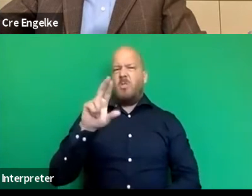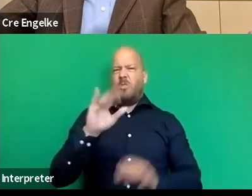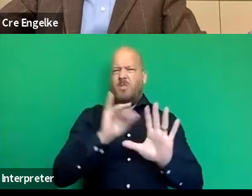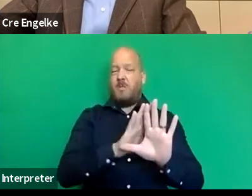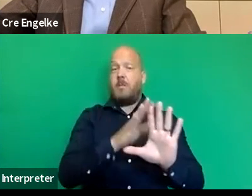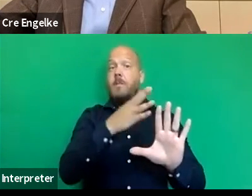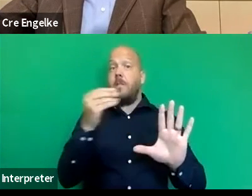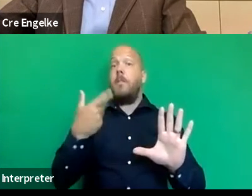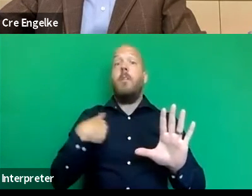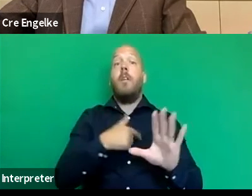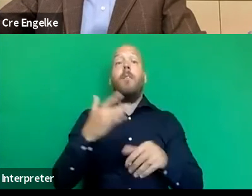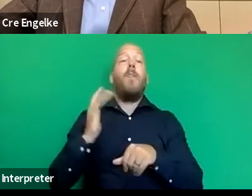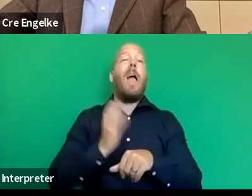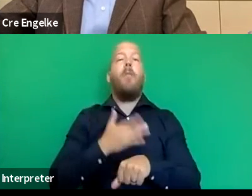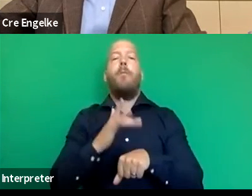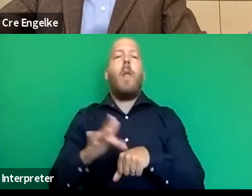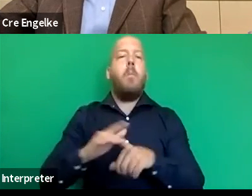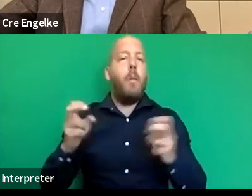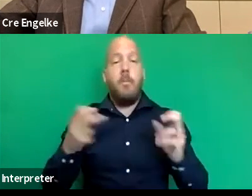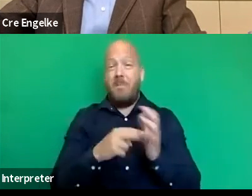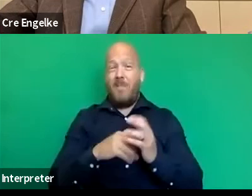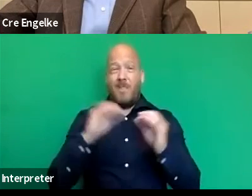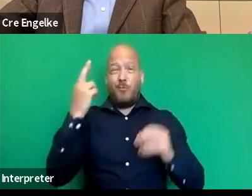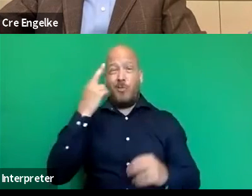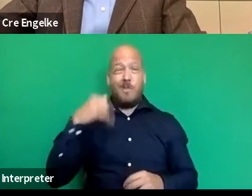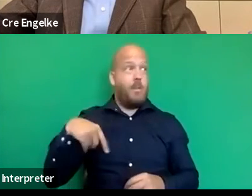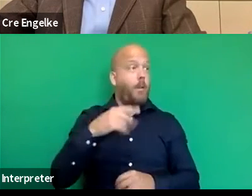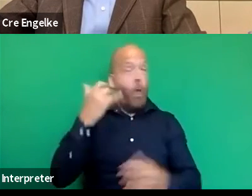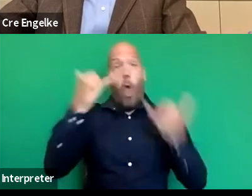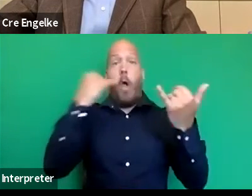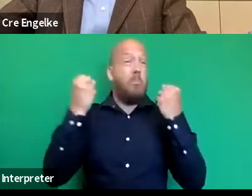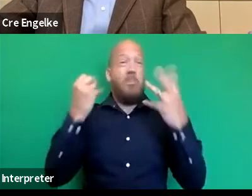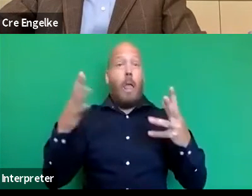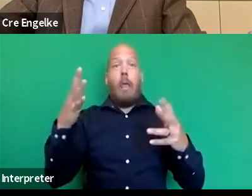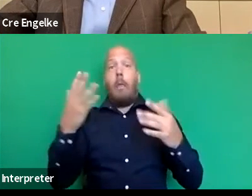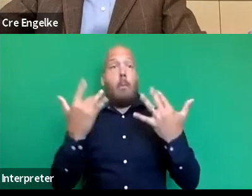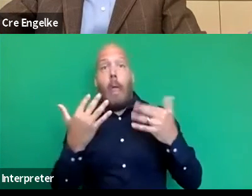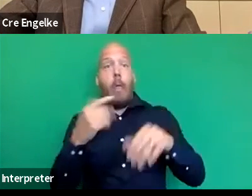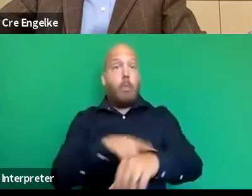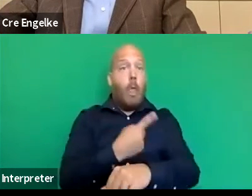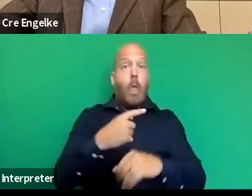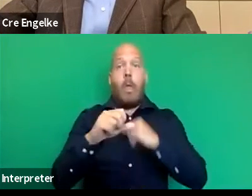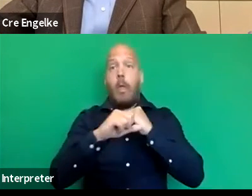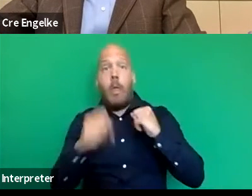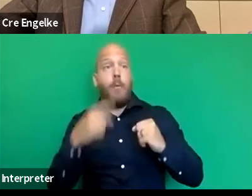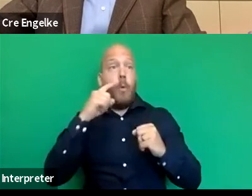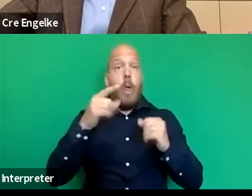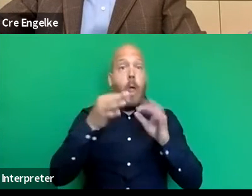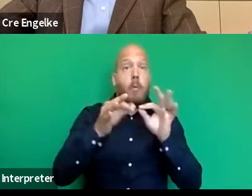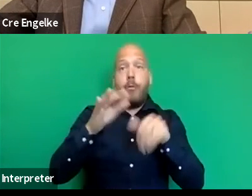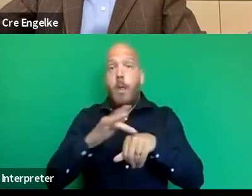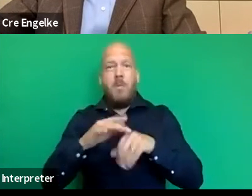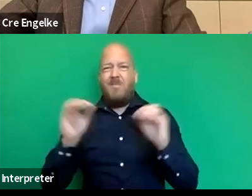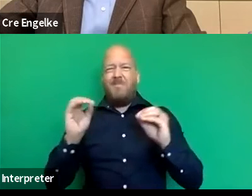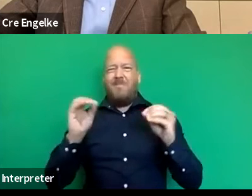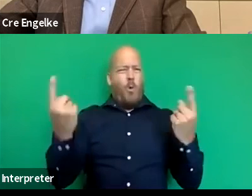times of high throughput to have to wait on a CA to be available. So ASR is always available. It's more or